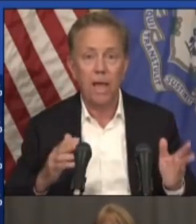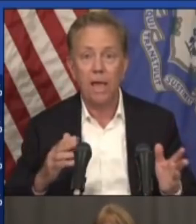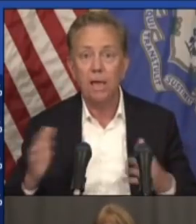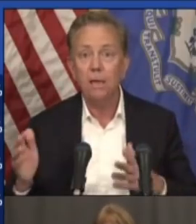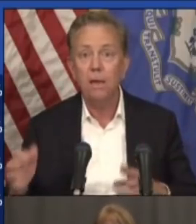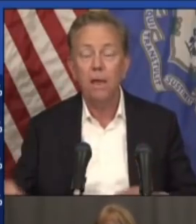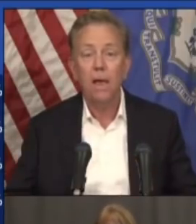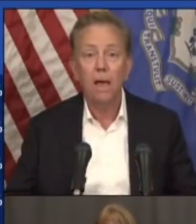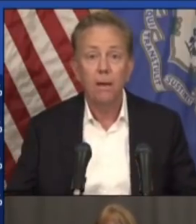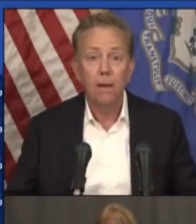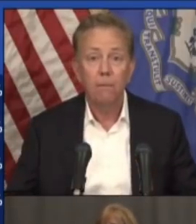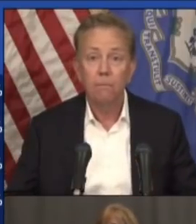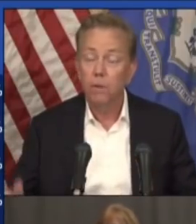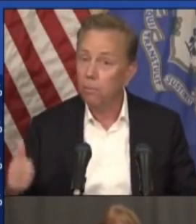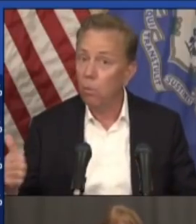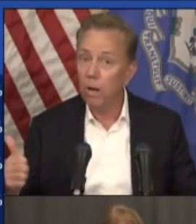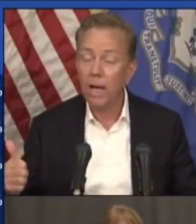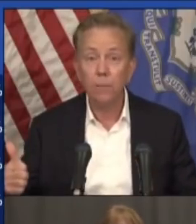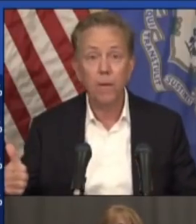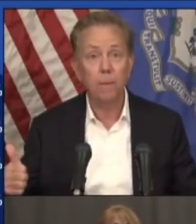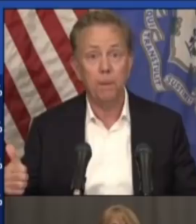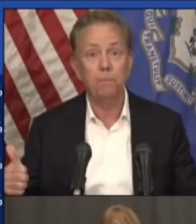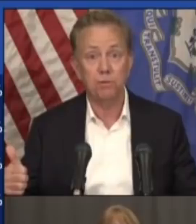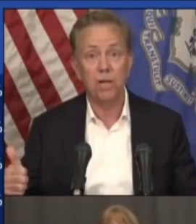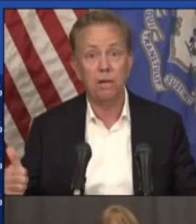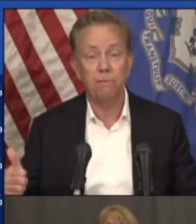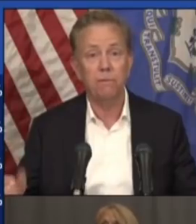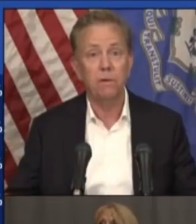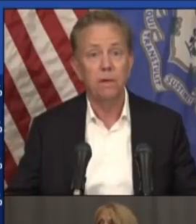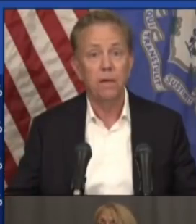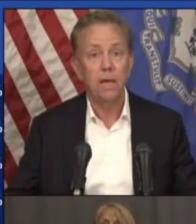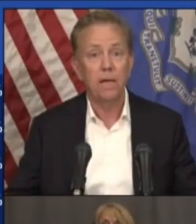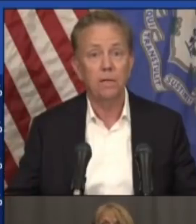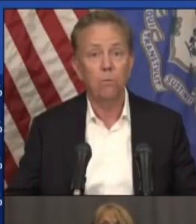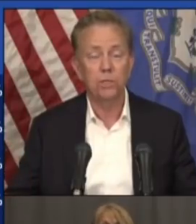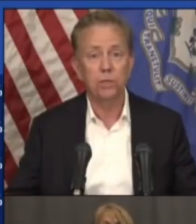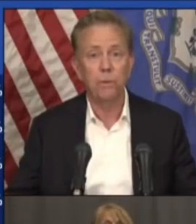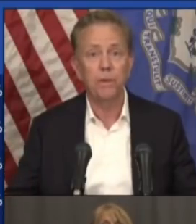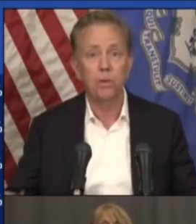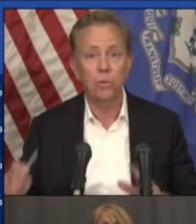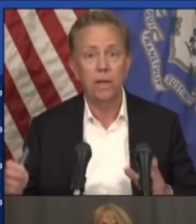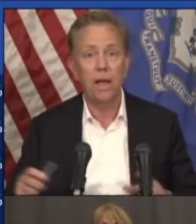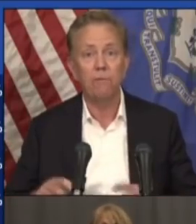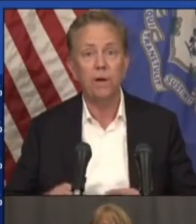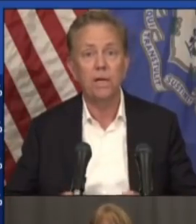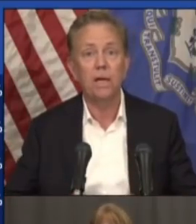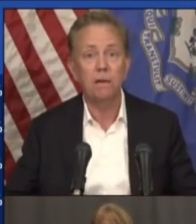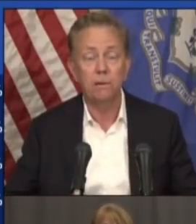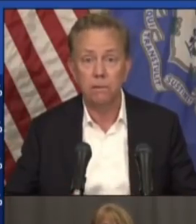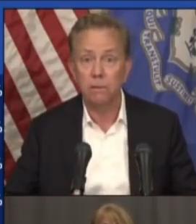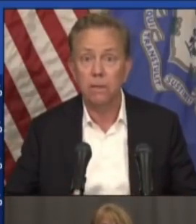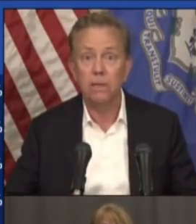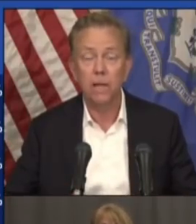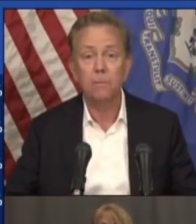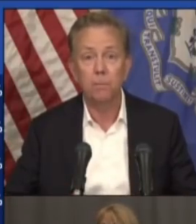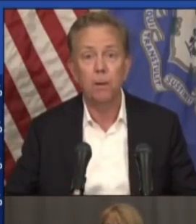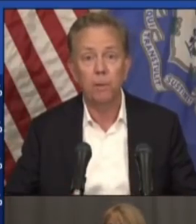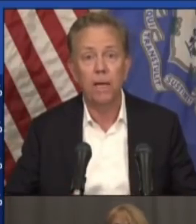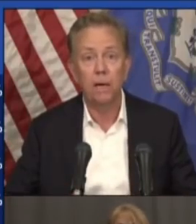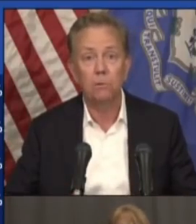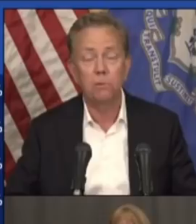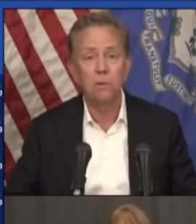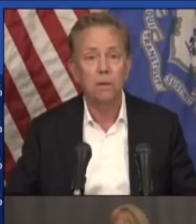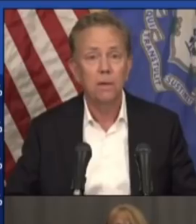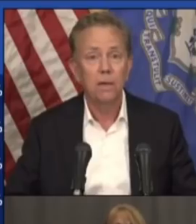about, number one, how do we keep people safe? And what should we be doing every day in the name of the